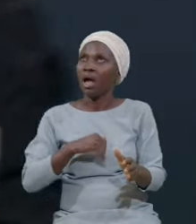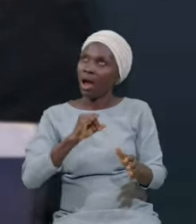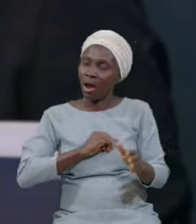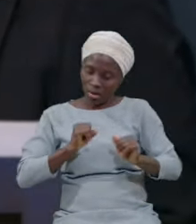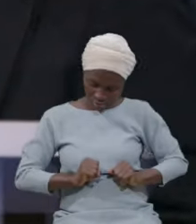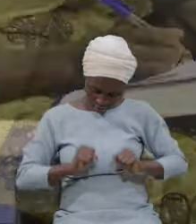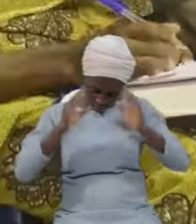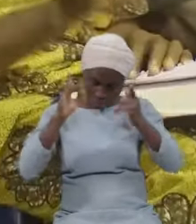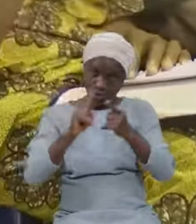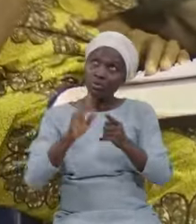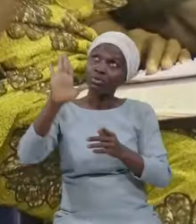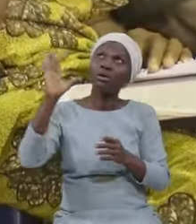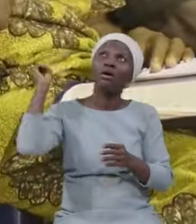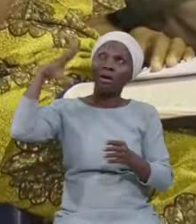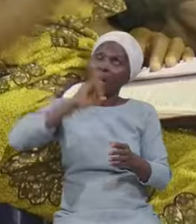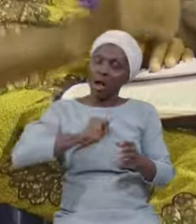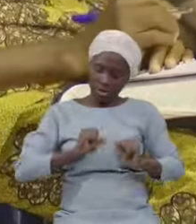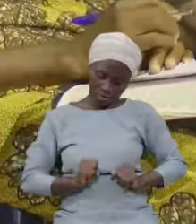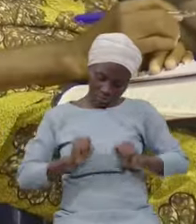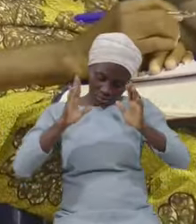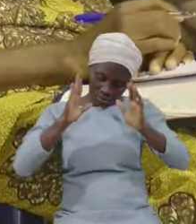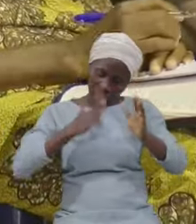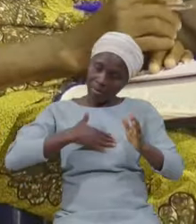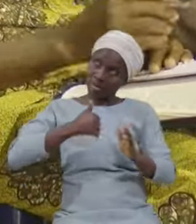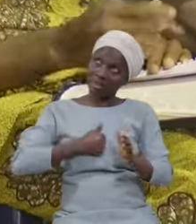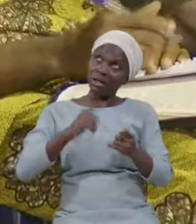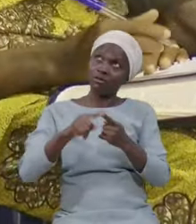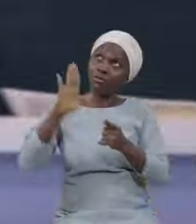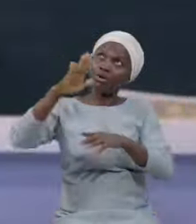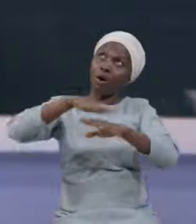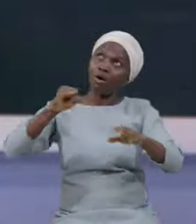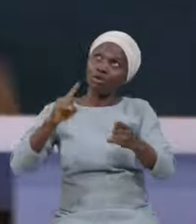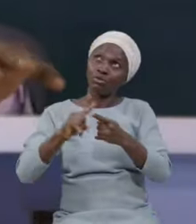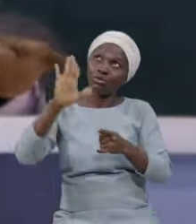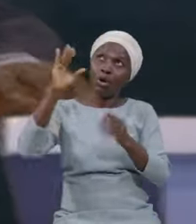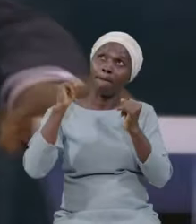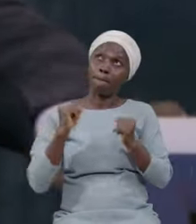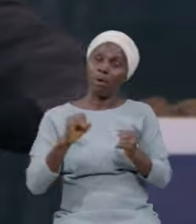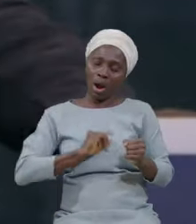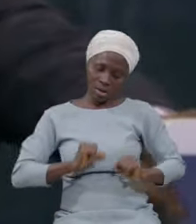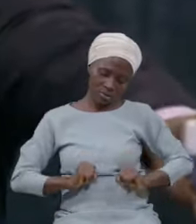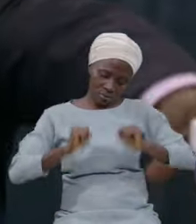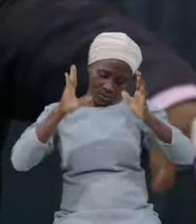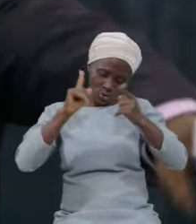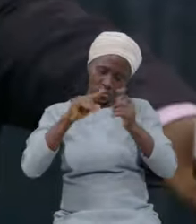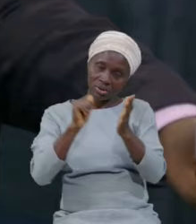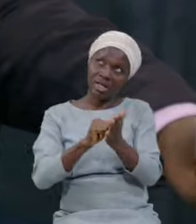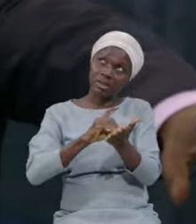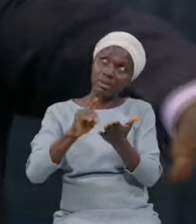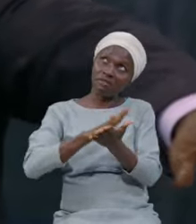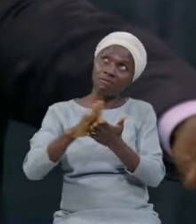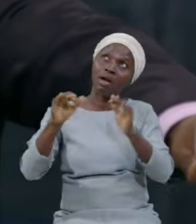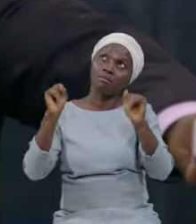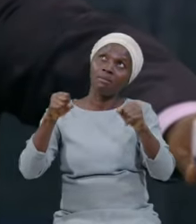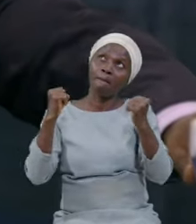your calling. I submit to your power. I submit to that divine ability, the divine will,